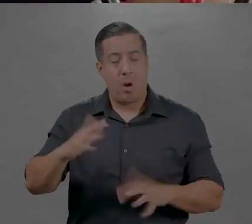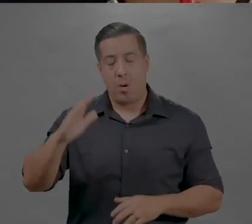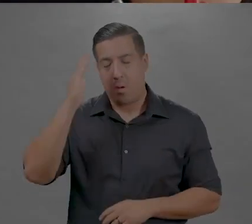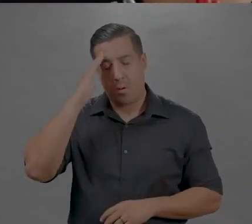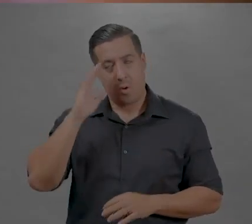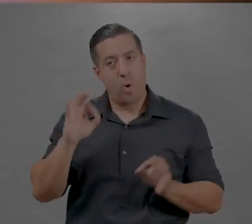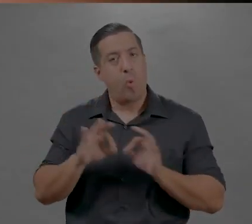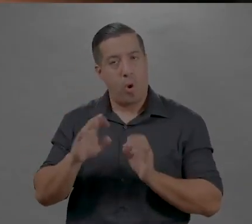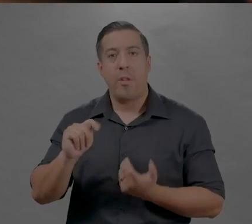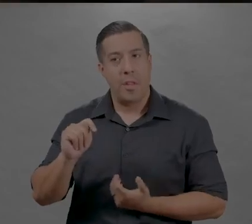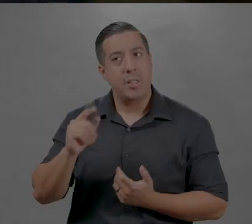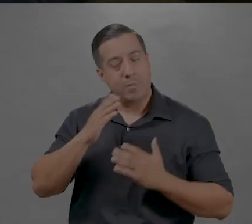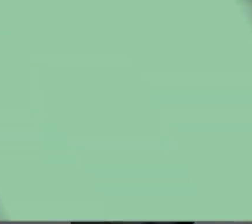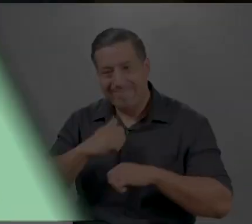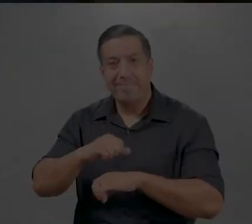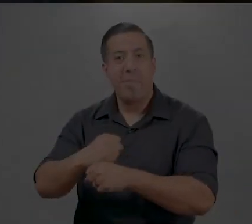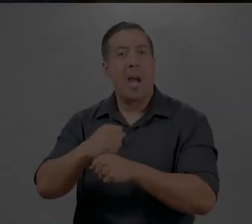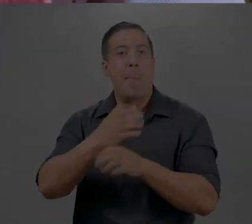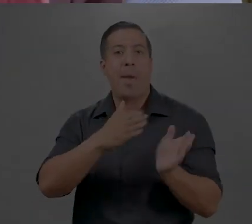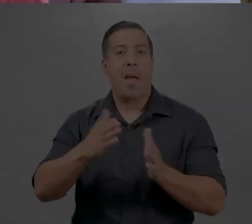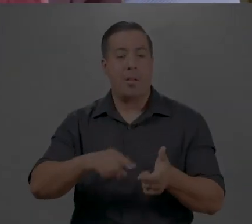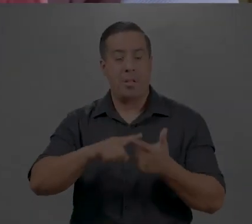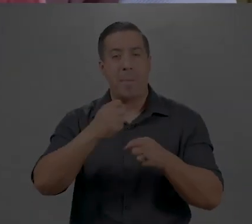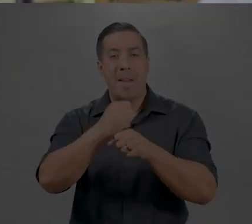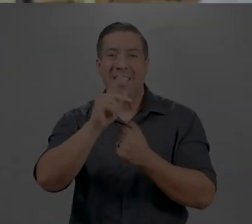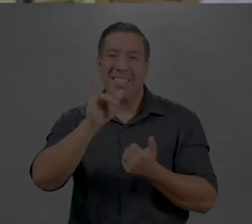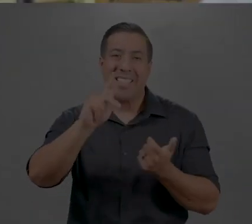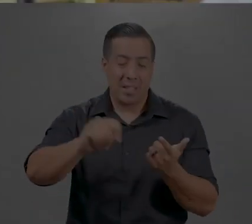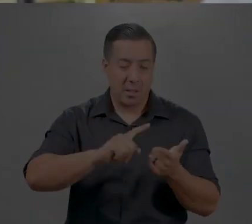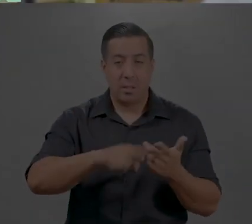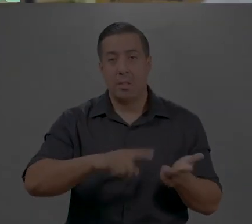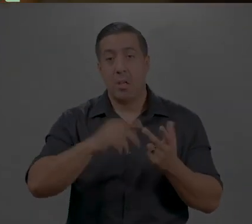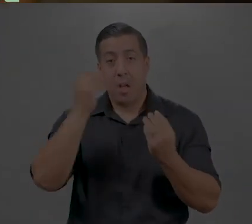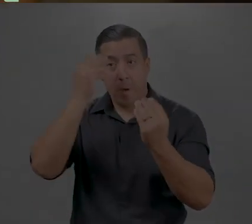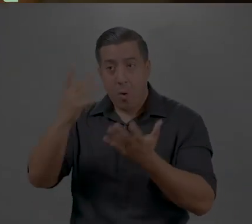plan knows it's well worth the effort to make a plan, build a